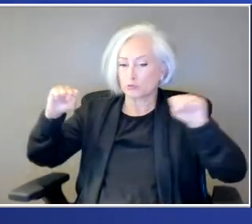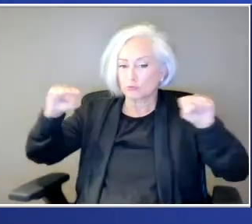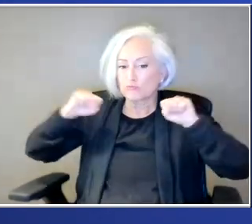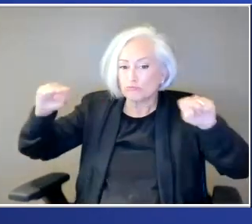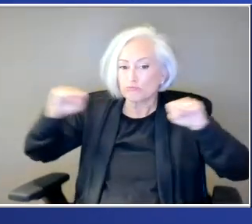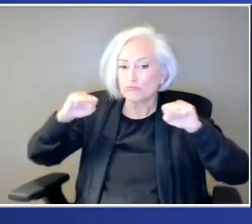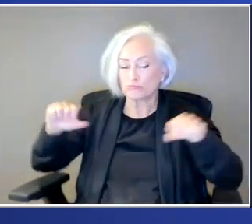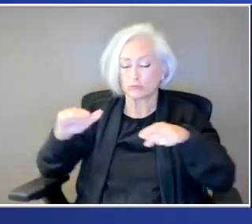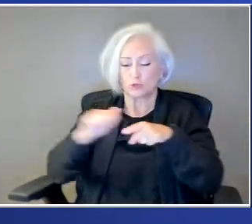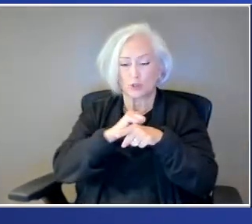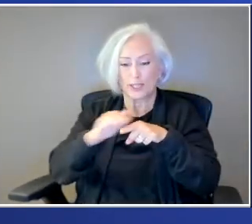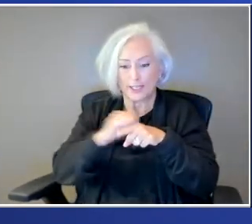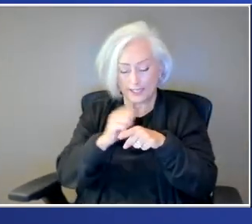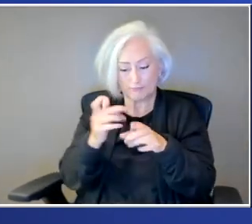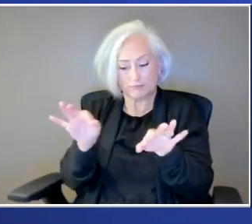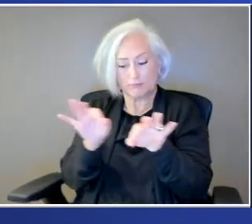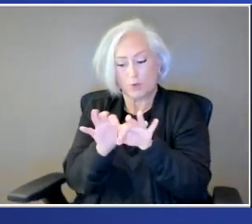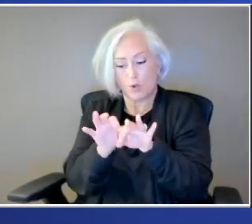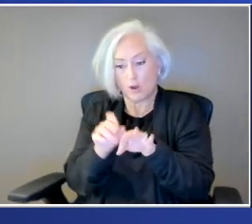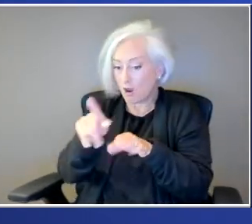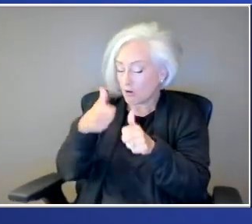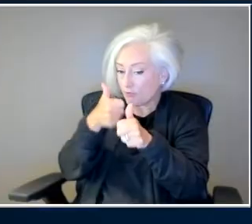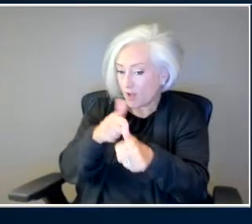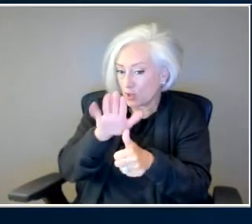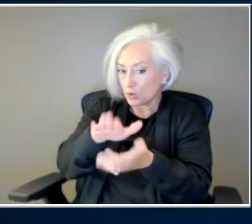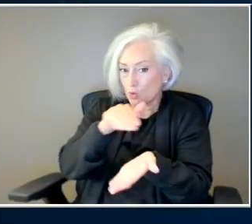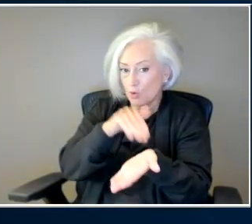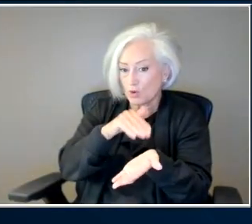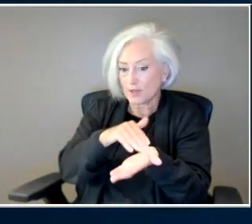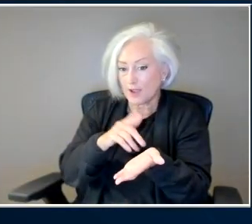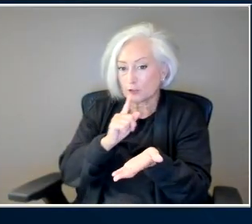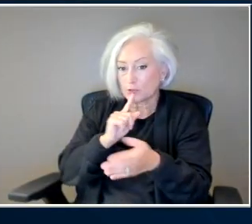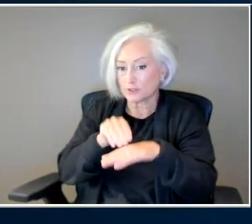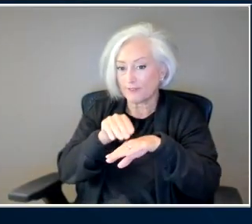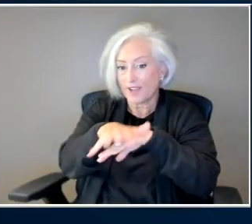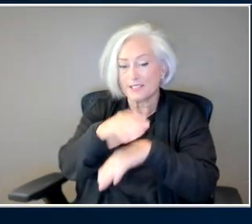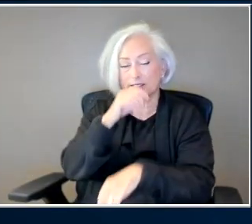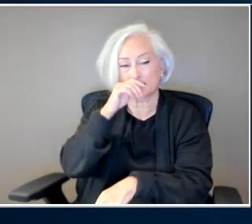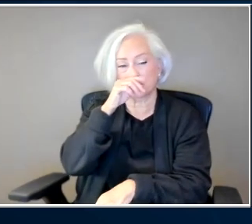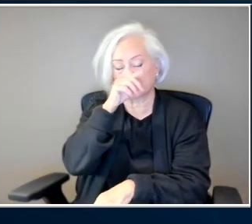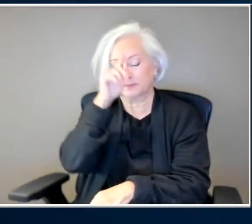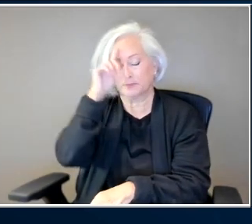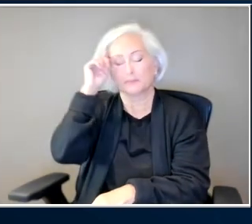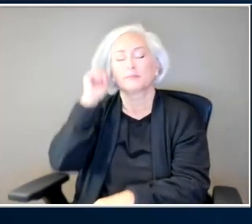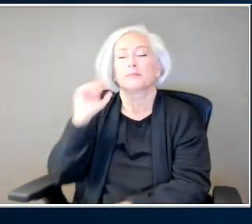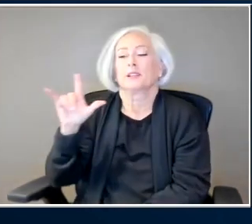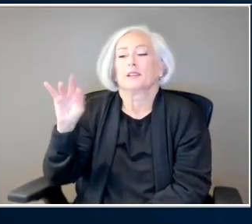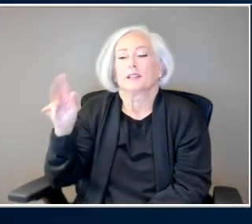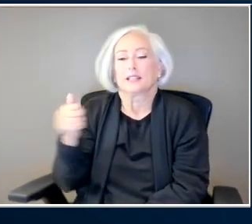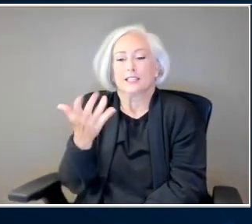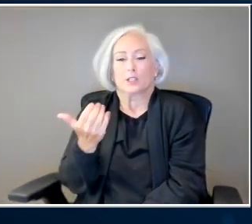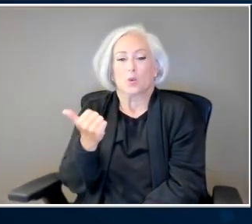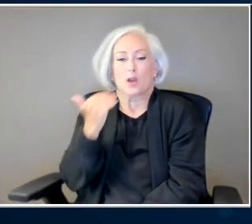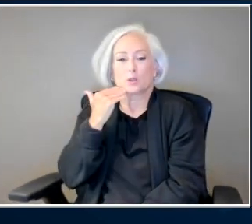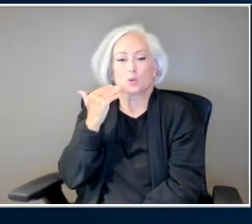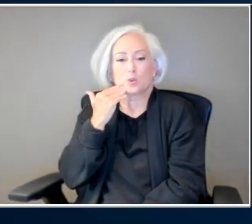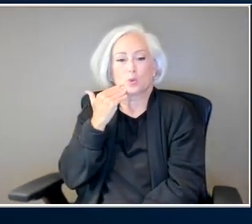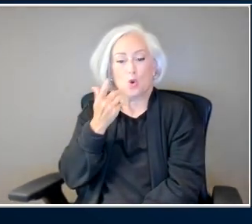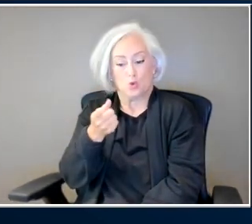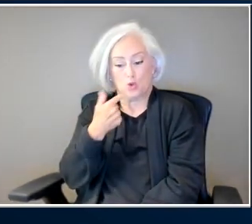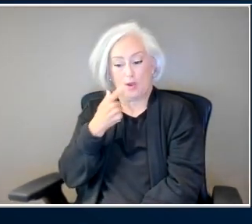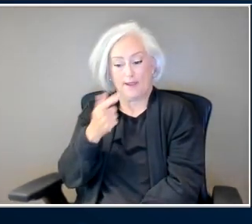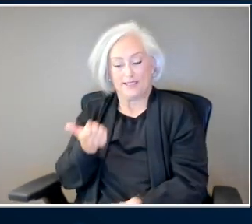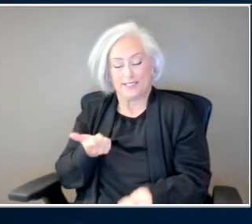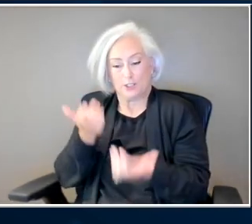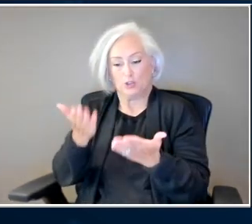adhering to the advice of your physician. All right, Lisa wants to know, are there suggestions on how to maintain on